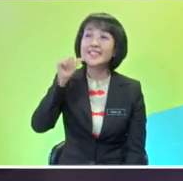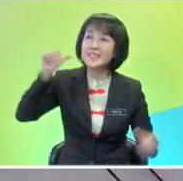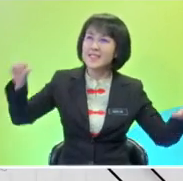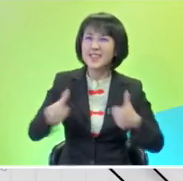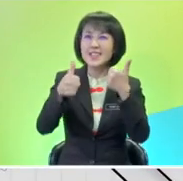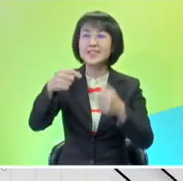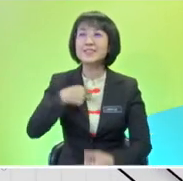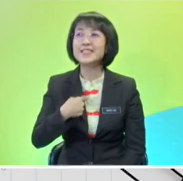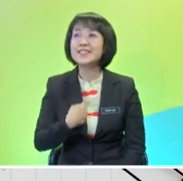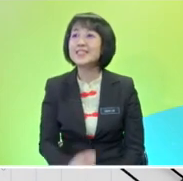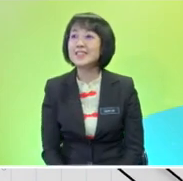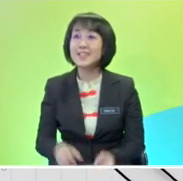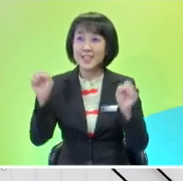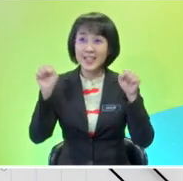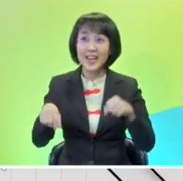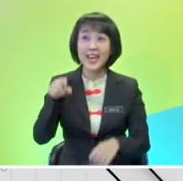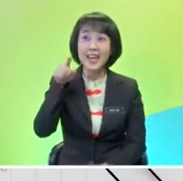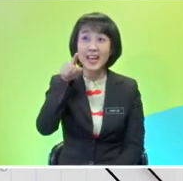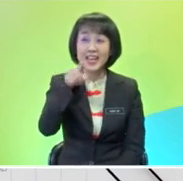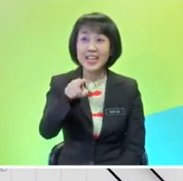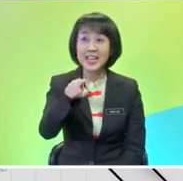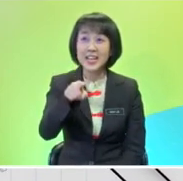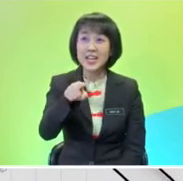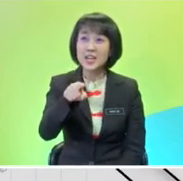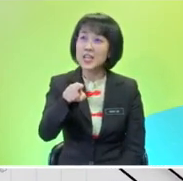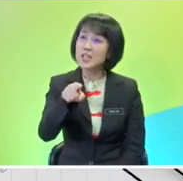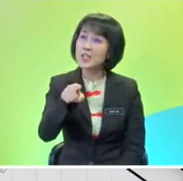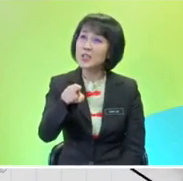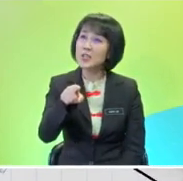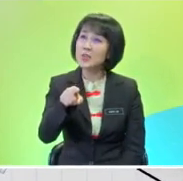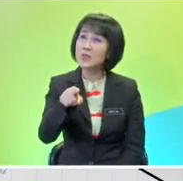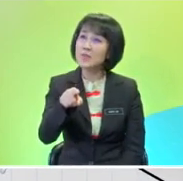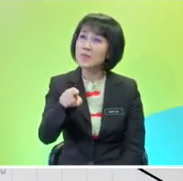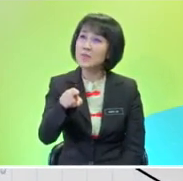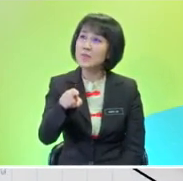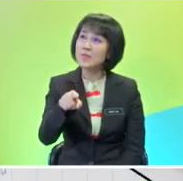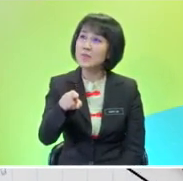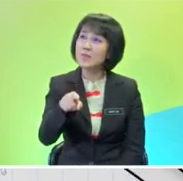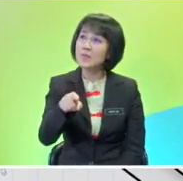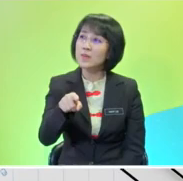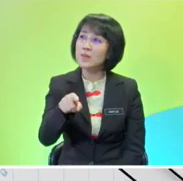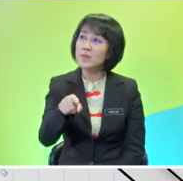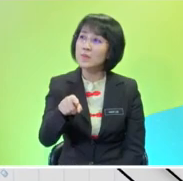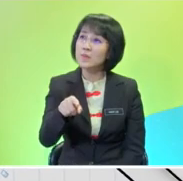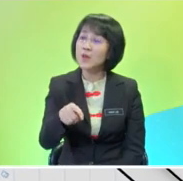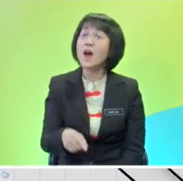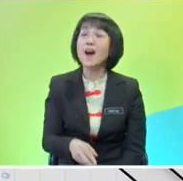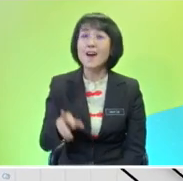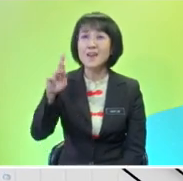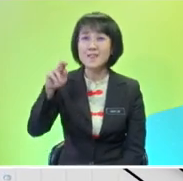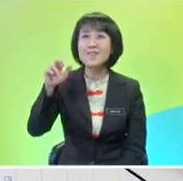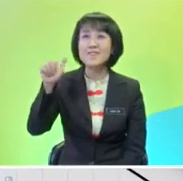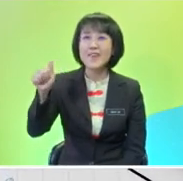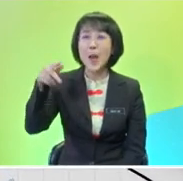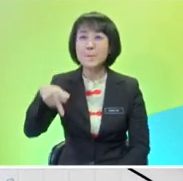me. Can you rap? Can I rap? Ooh, can you rap?